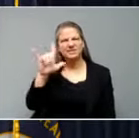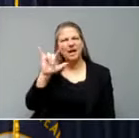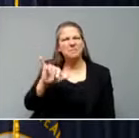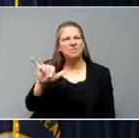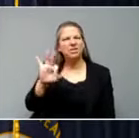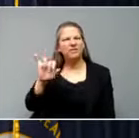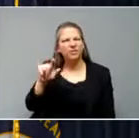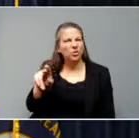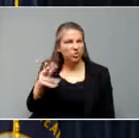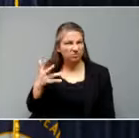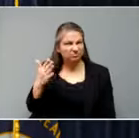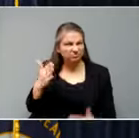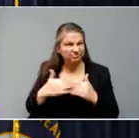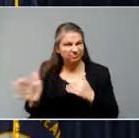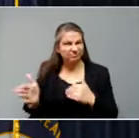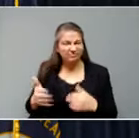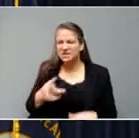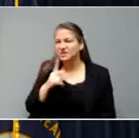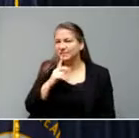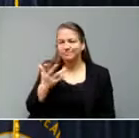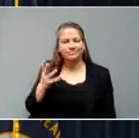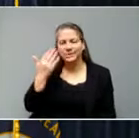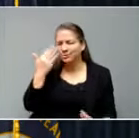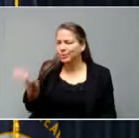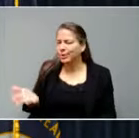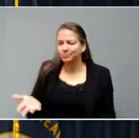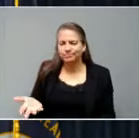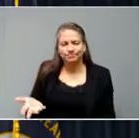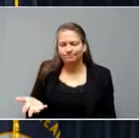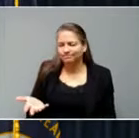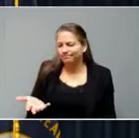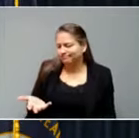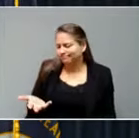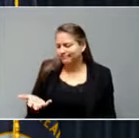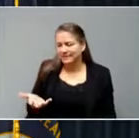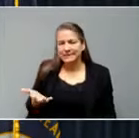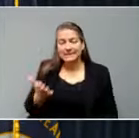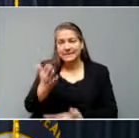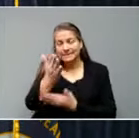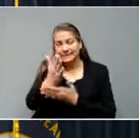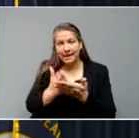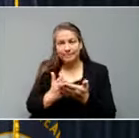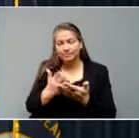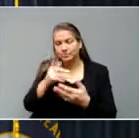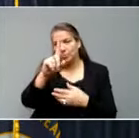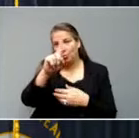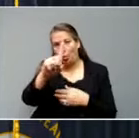others? The answer is nobody knows. Some of these 1 in 100-year pandemics